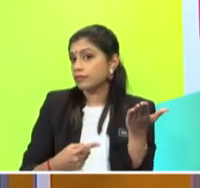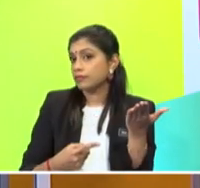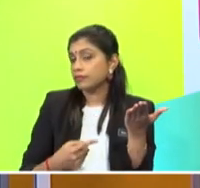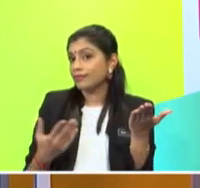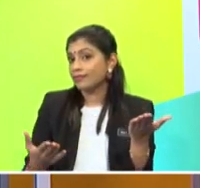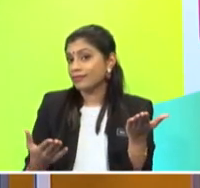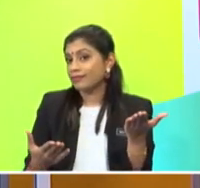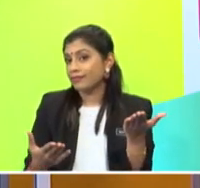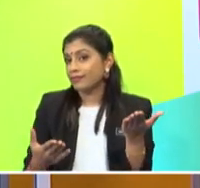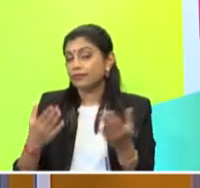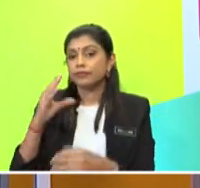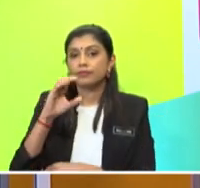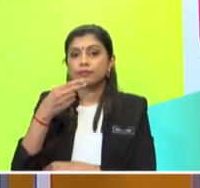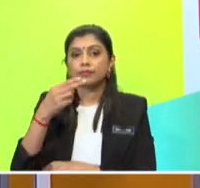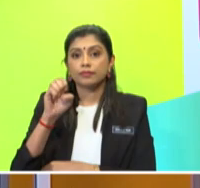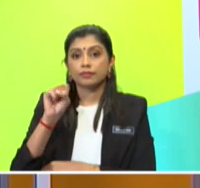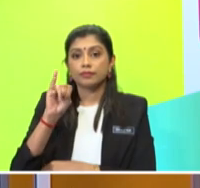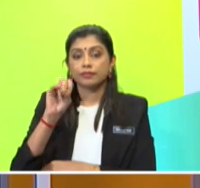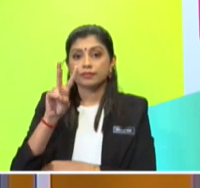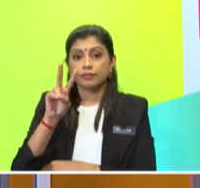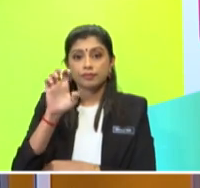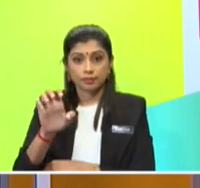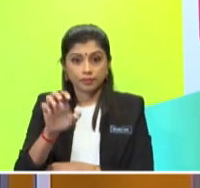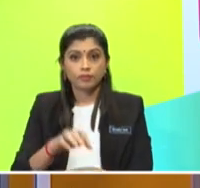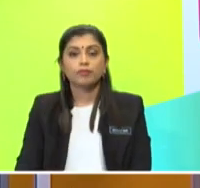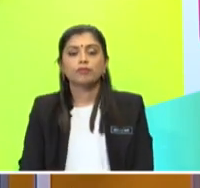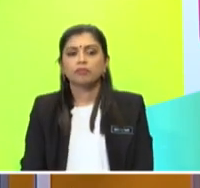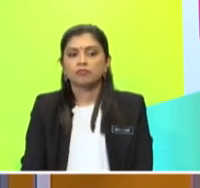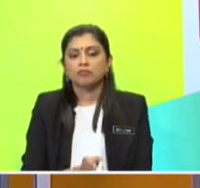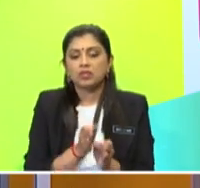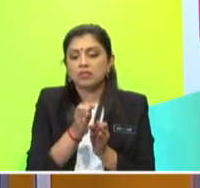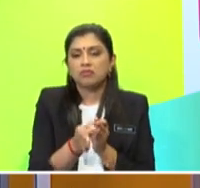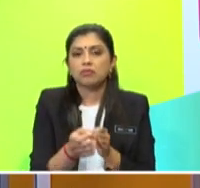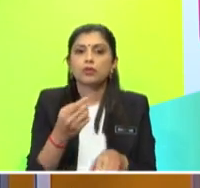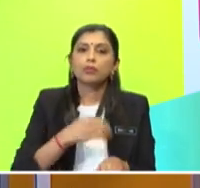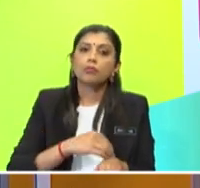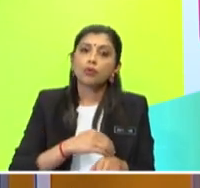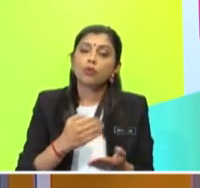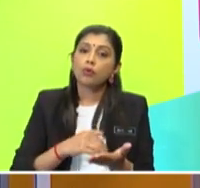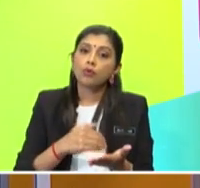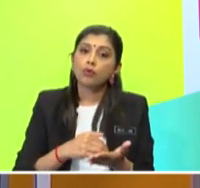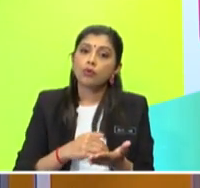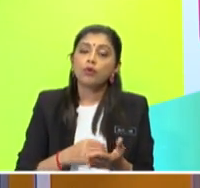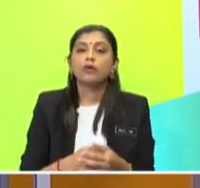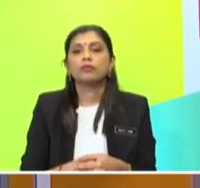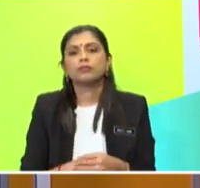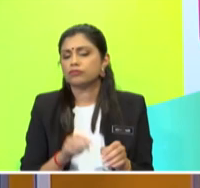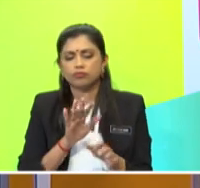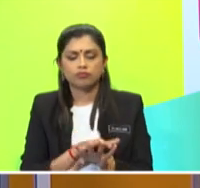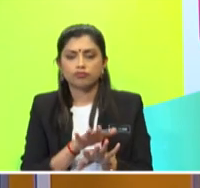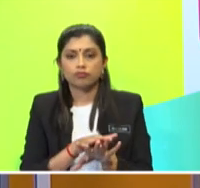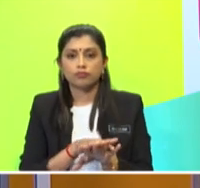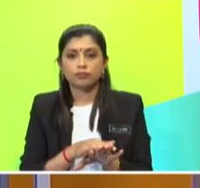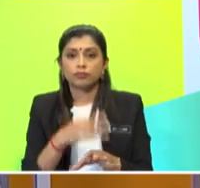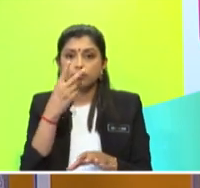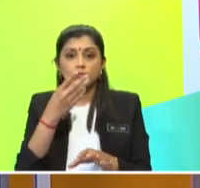with cohesive devices. So what else can you start? You can use furthermore, moreover, in addition, apart